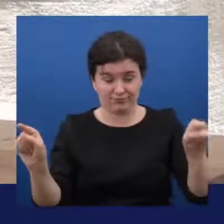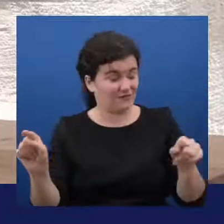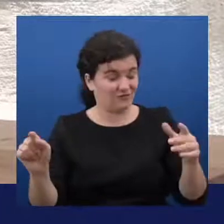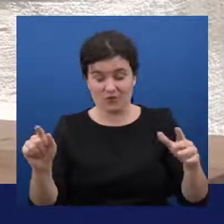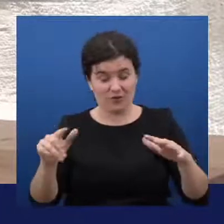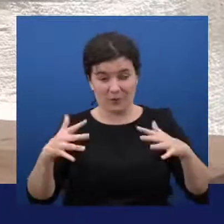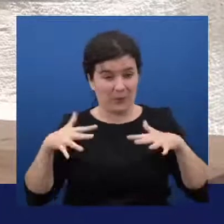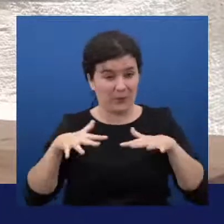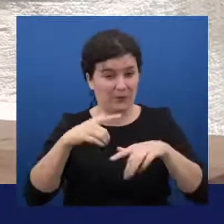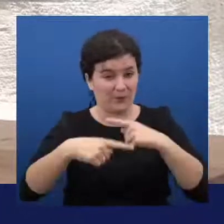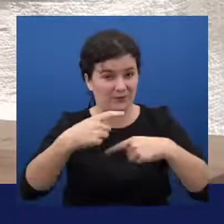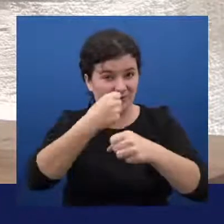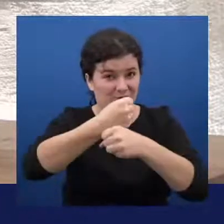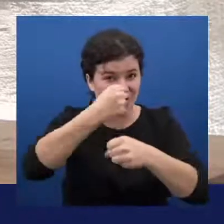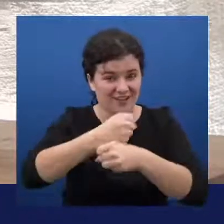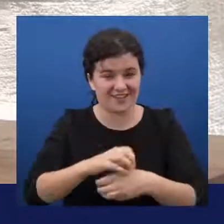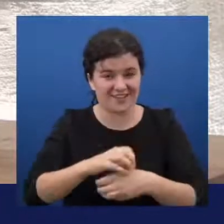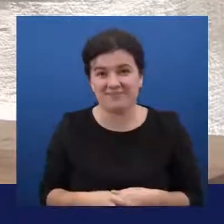That's